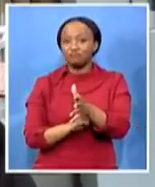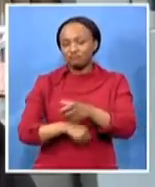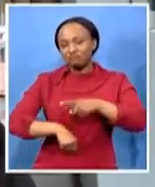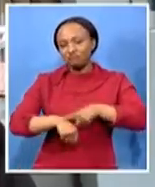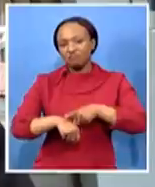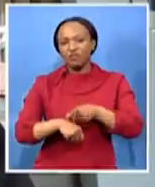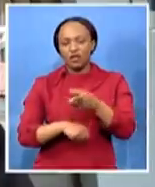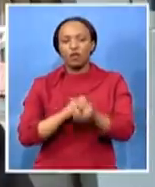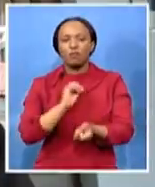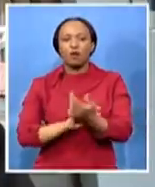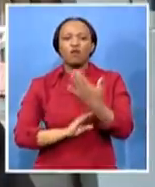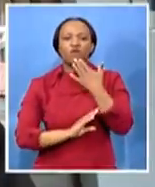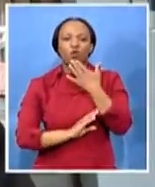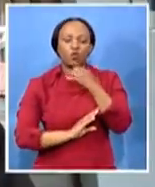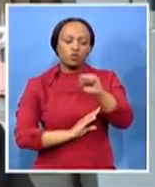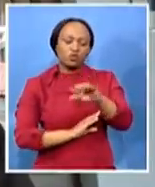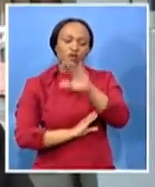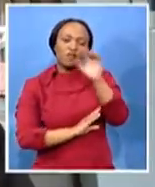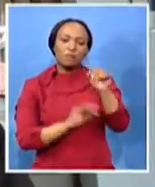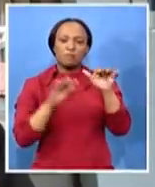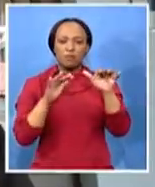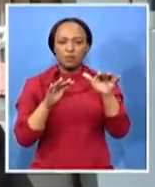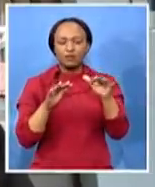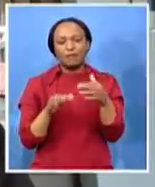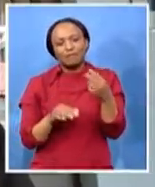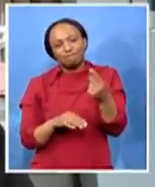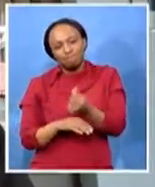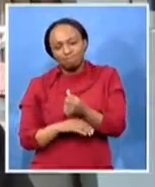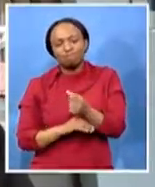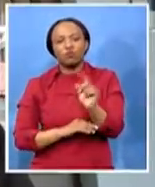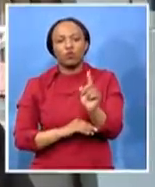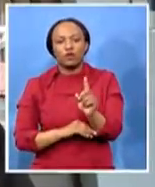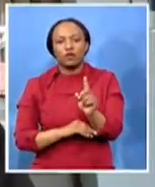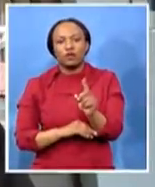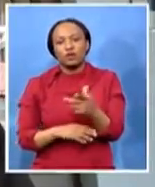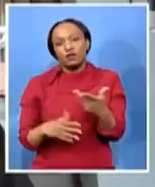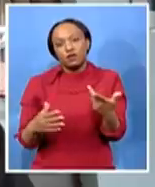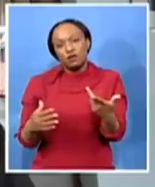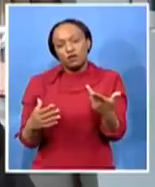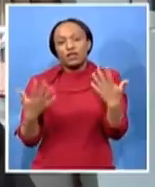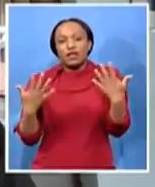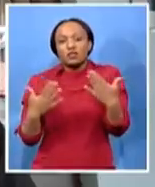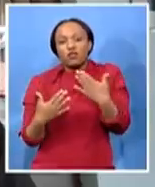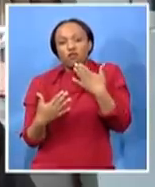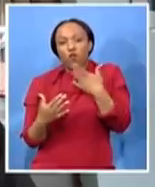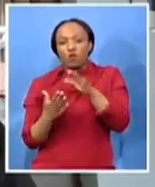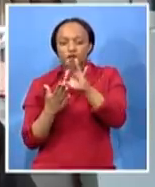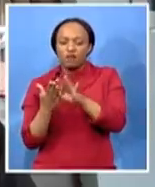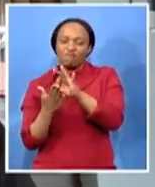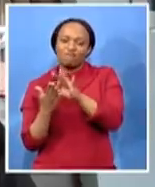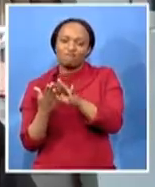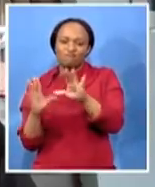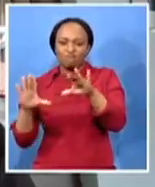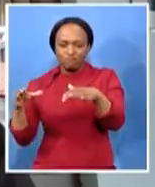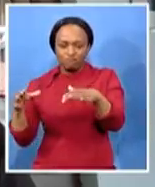and unfortunately, it is all in the hands of the electorate. I feel we are